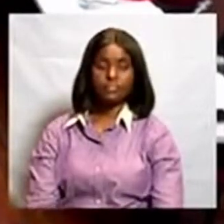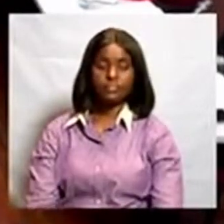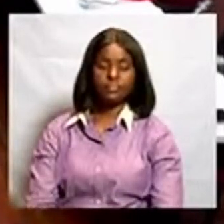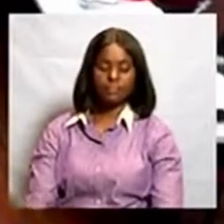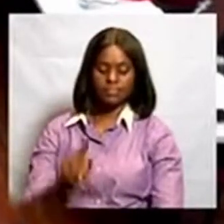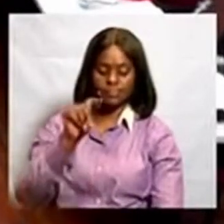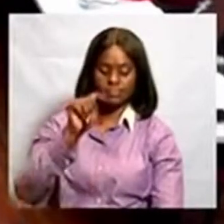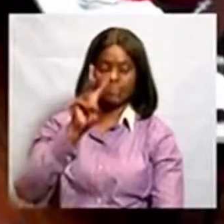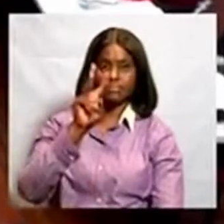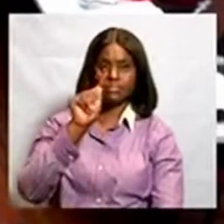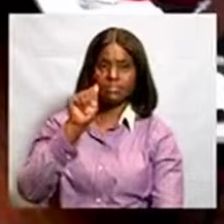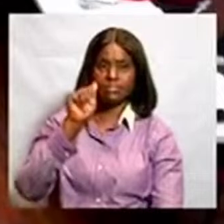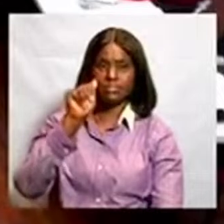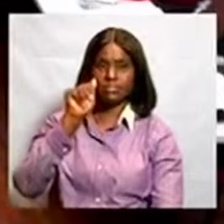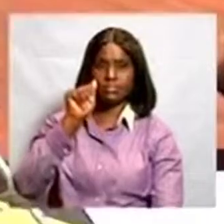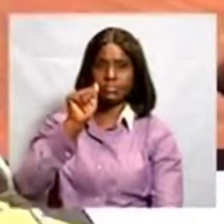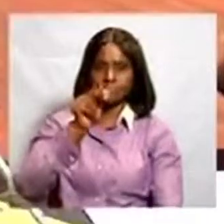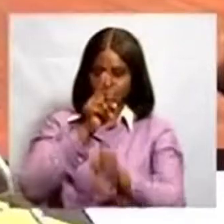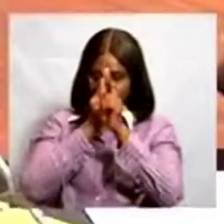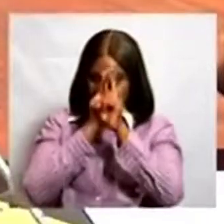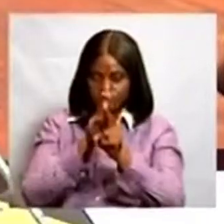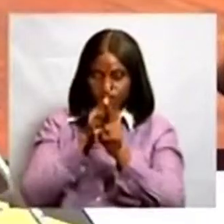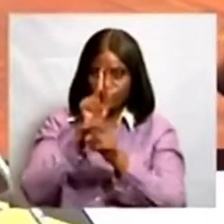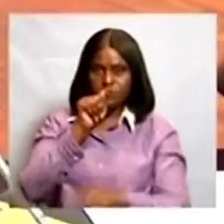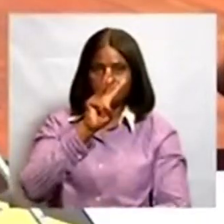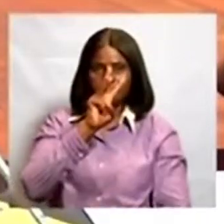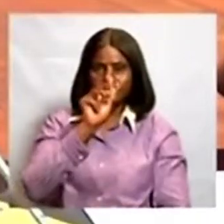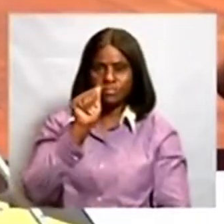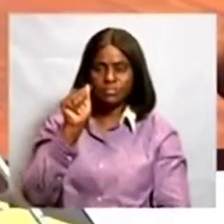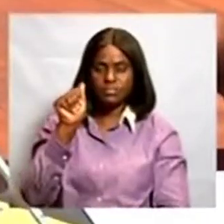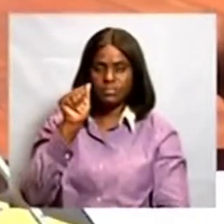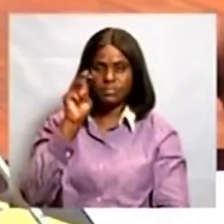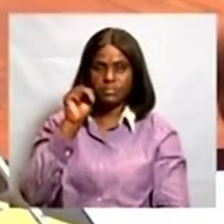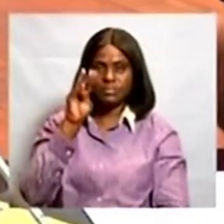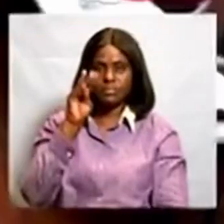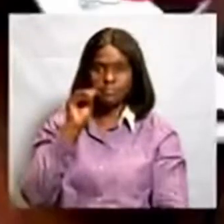Honorable Twambo, we can't hear you.